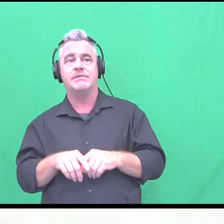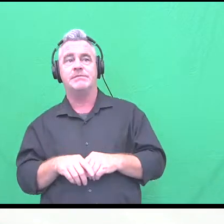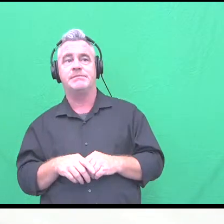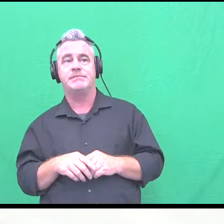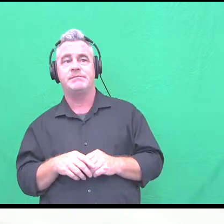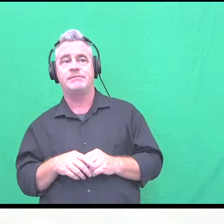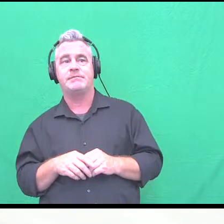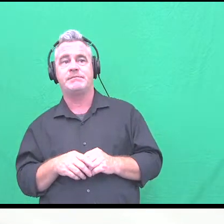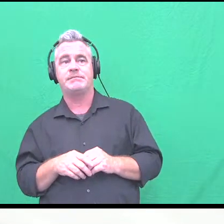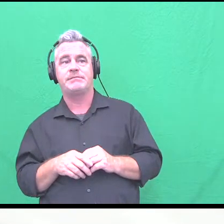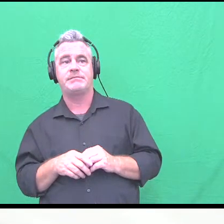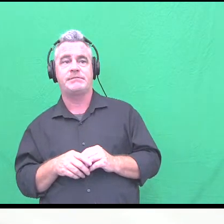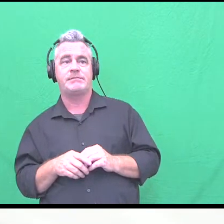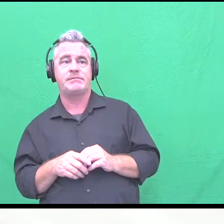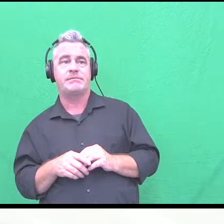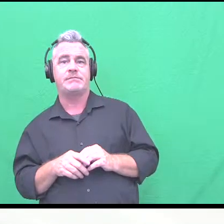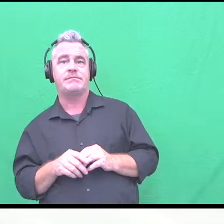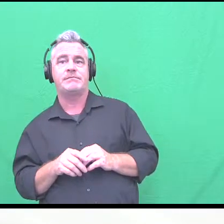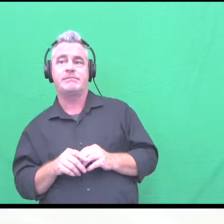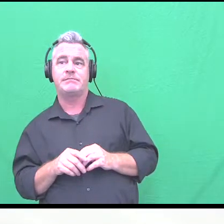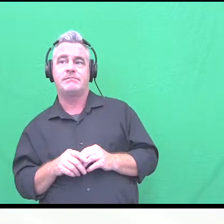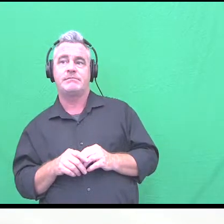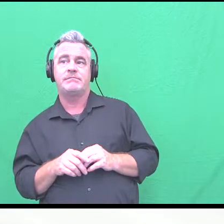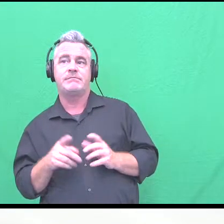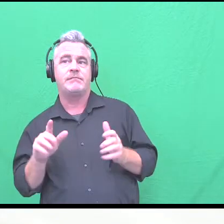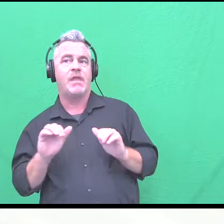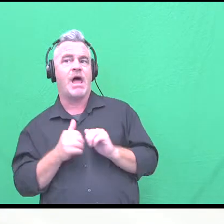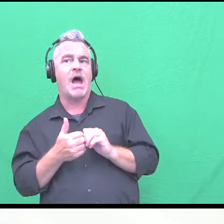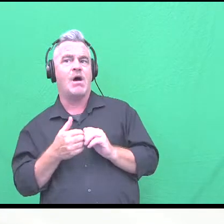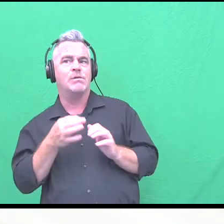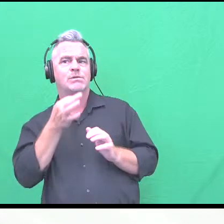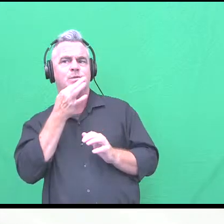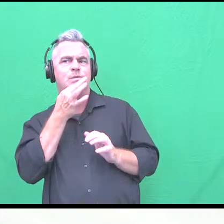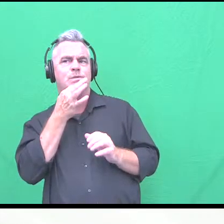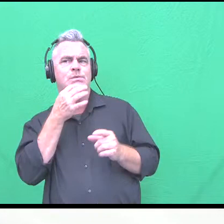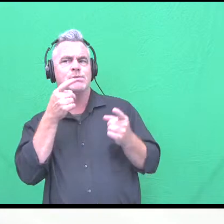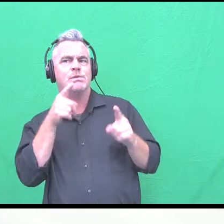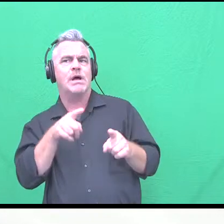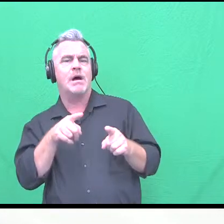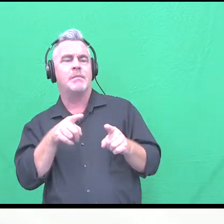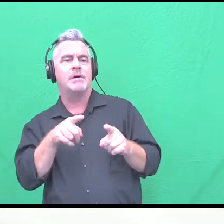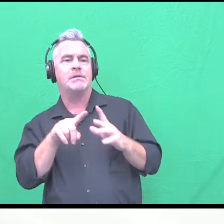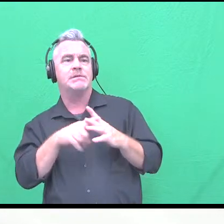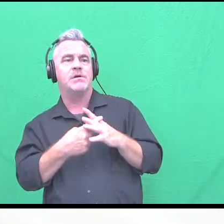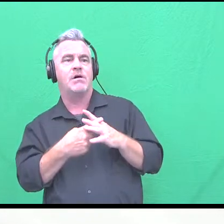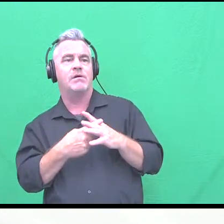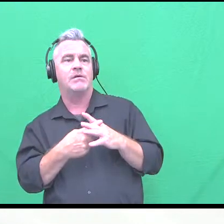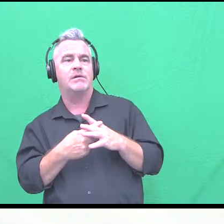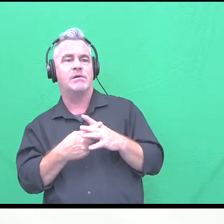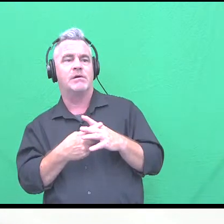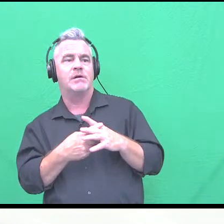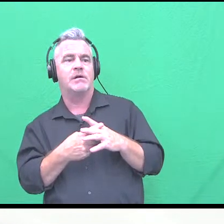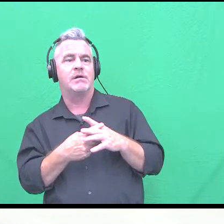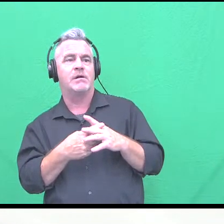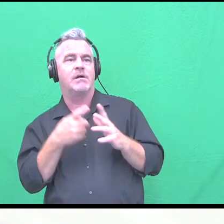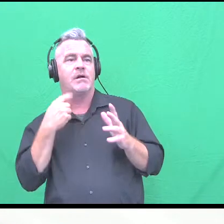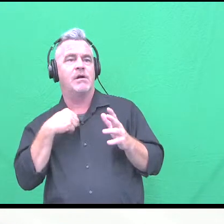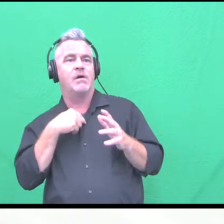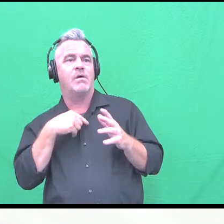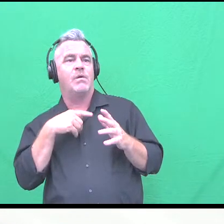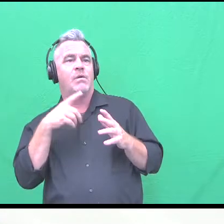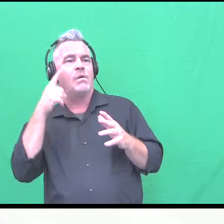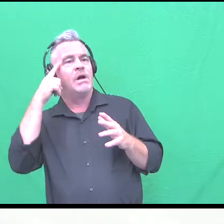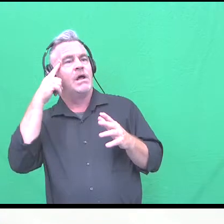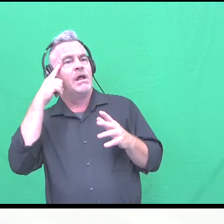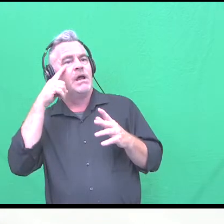Together before they can be hired by that program. How soon will that be put into place? I mean, actually, we switched to Think Together